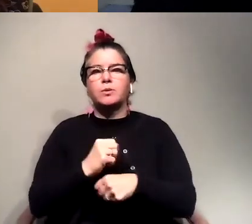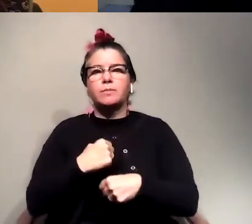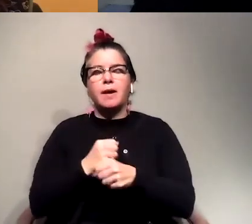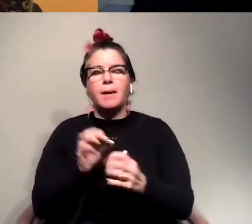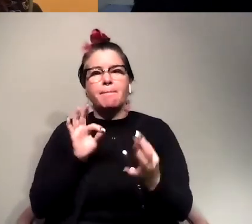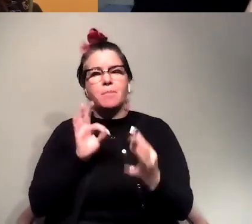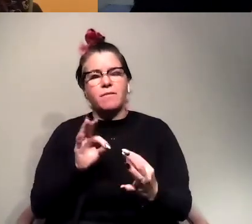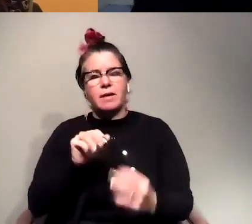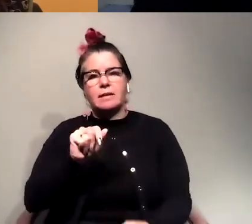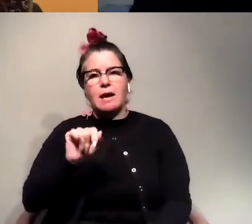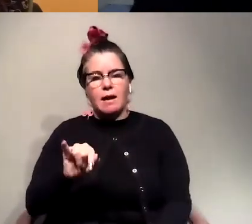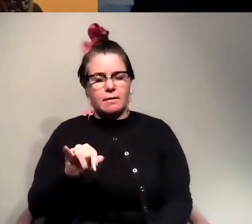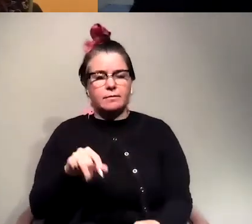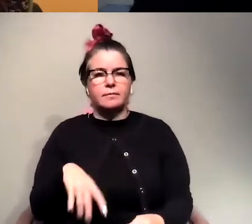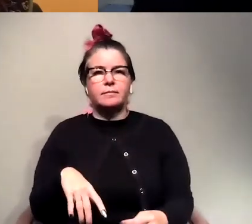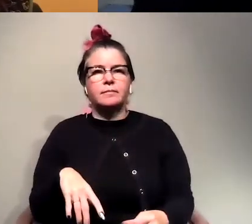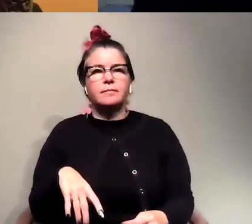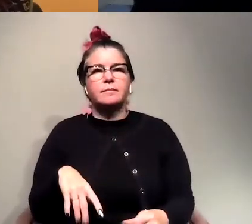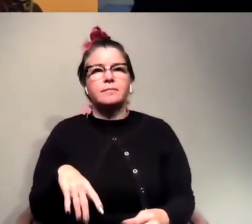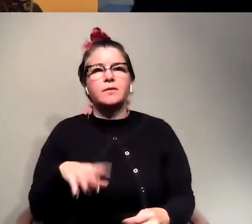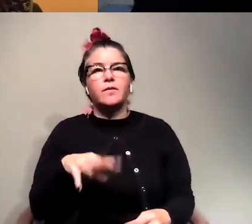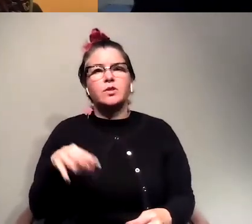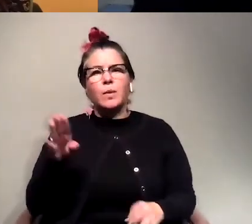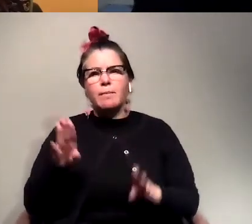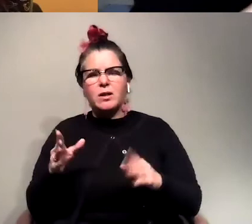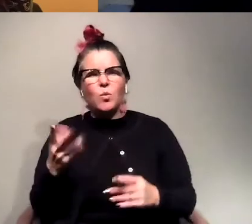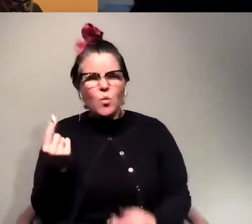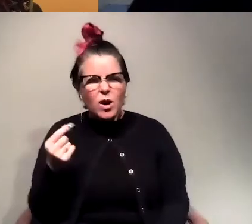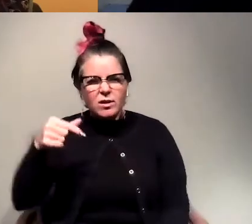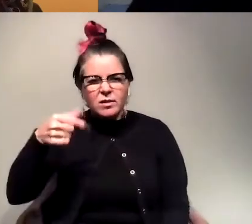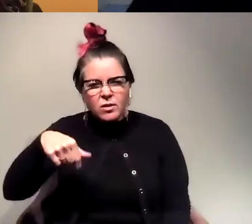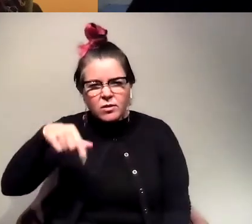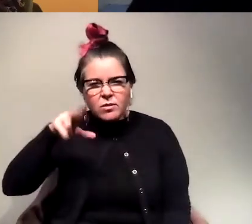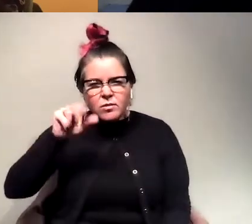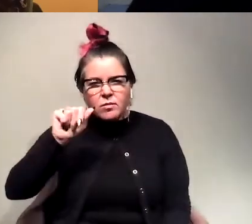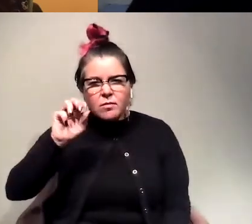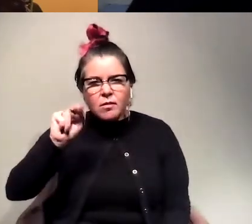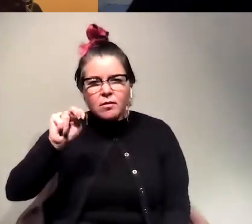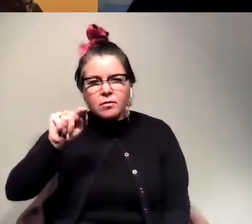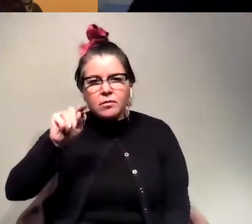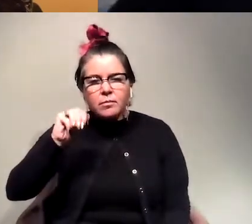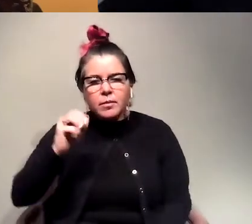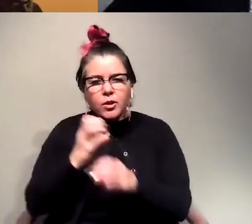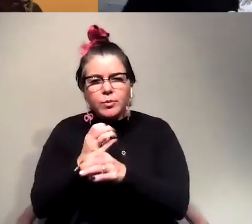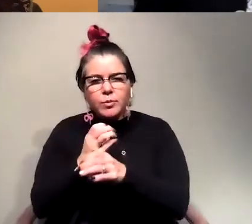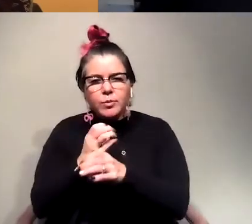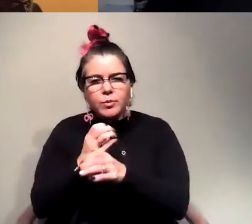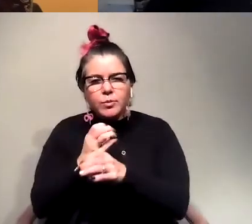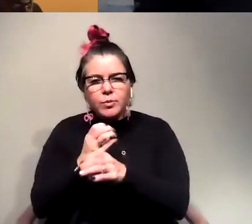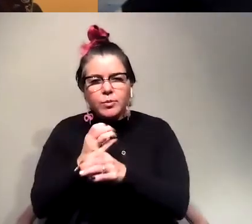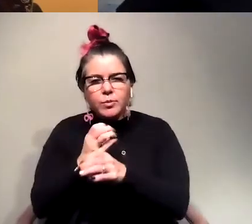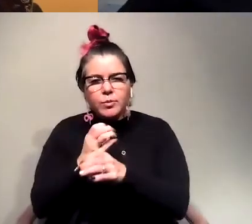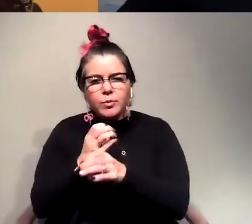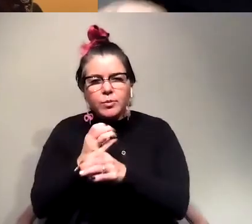intelligence? And then for your squid biologist host, what the heck is a quantum computer? So a quantum computer is a